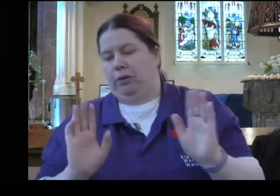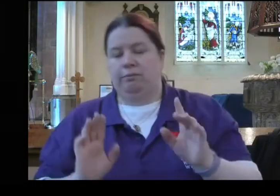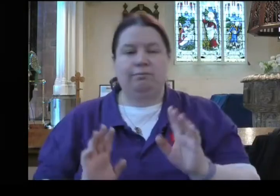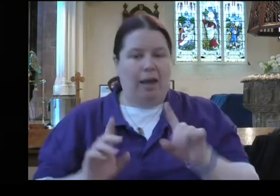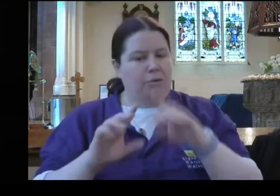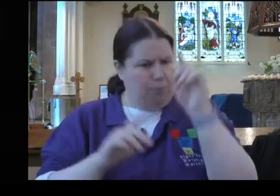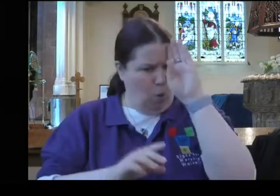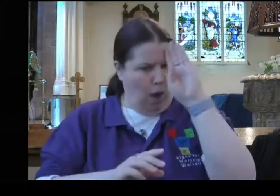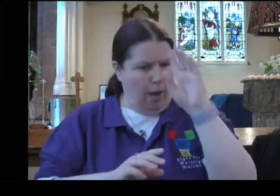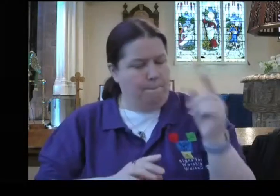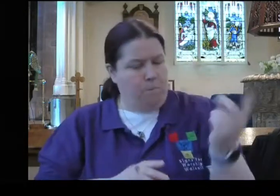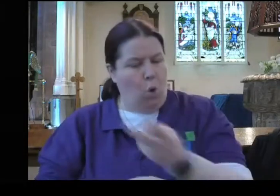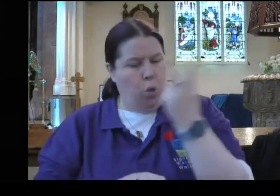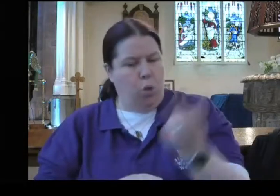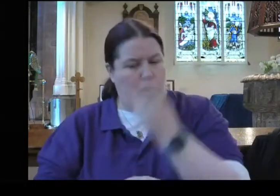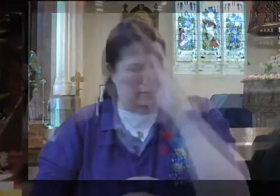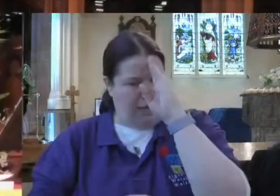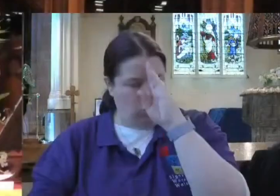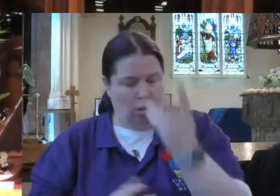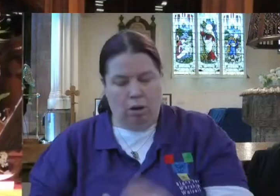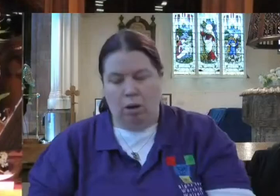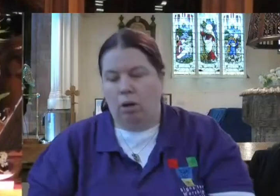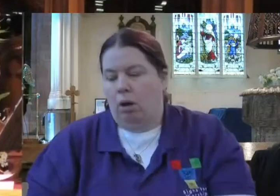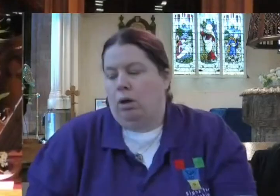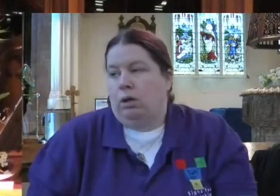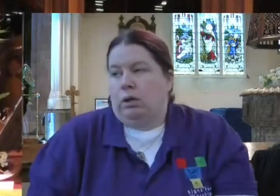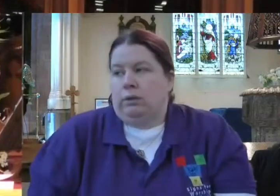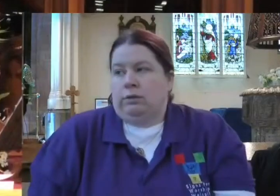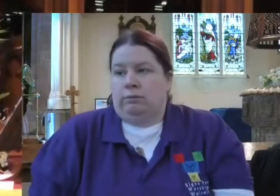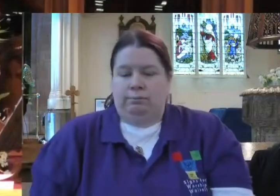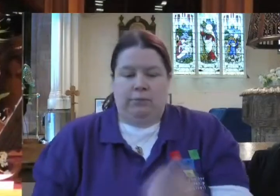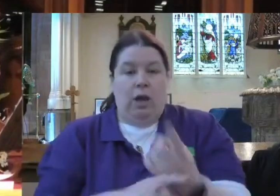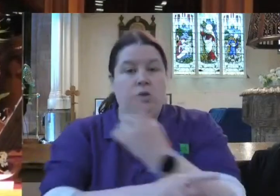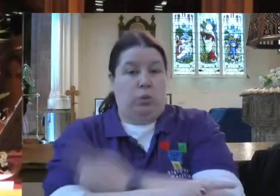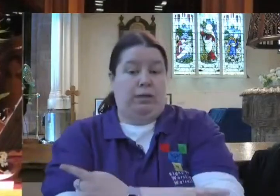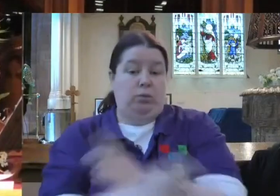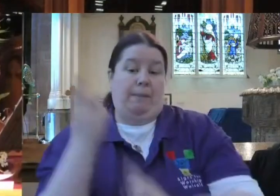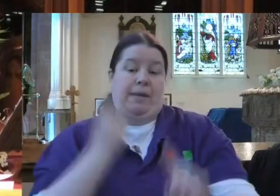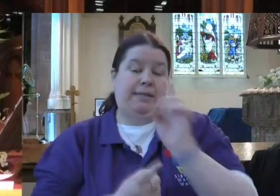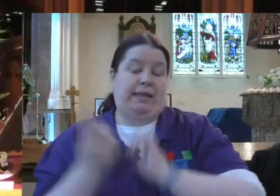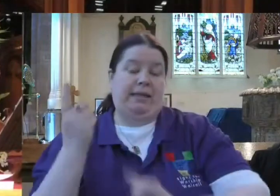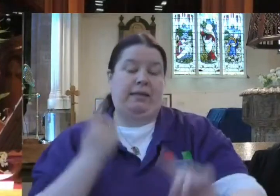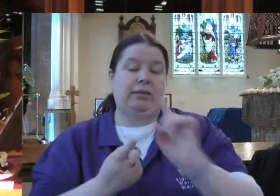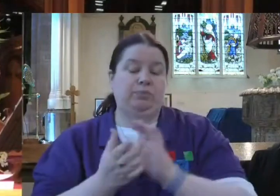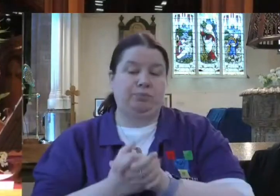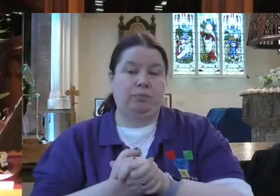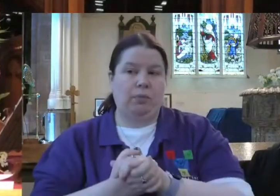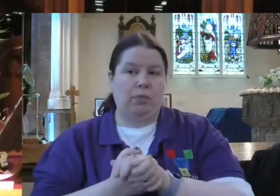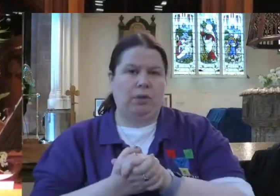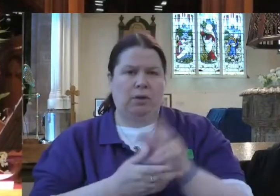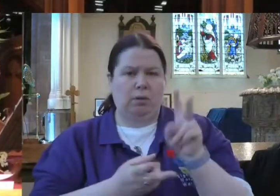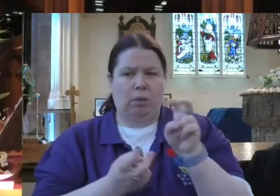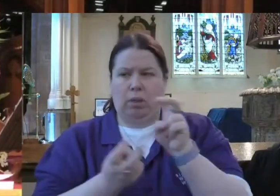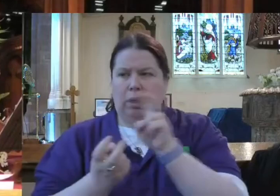both dangers. You know, I was at a meeting just last week, as an archdeacon, and I was horrified to hear how